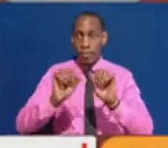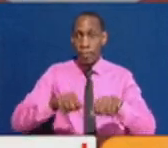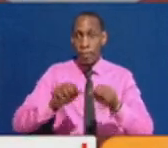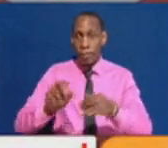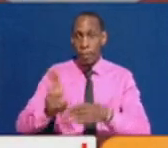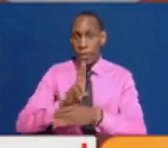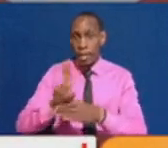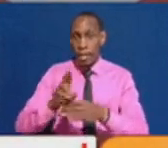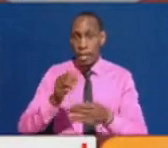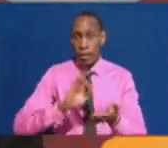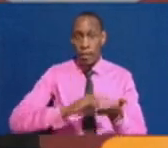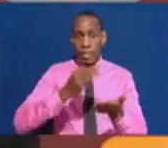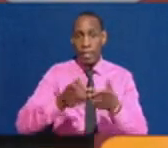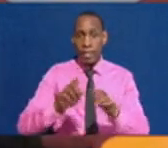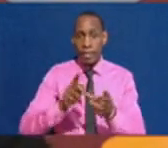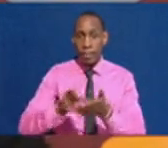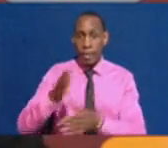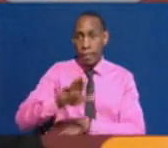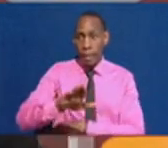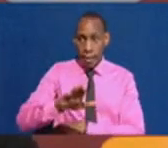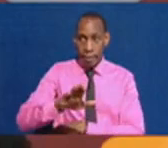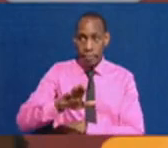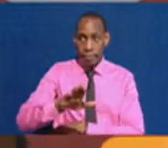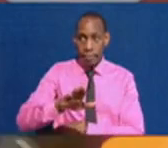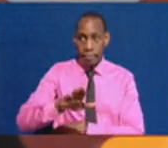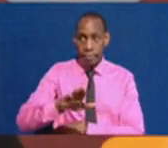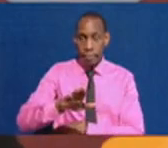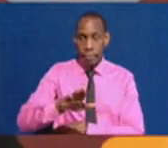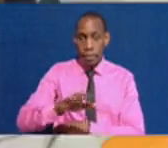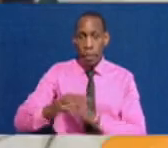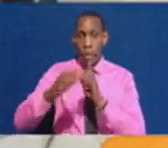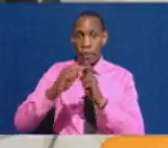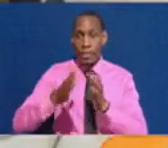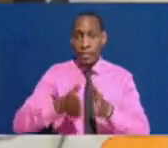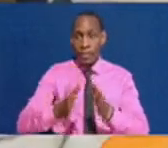utilize those funds and make repayments in a positive manner. So,